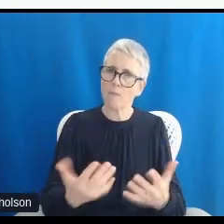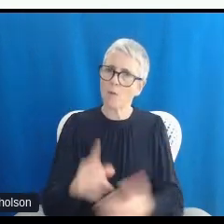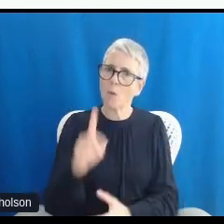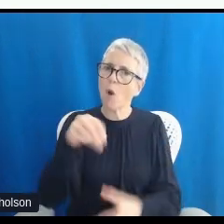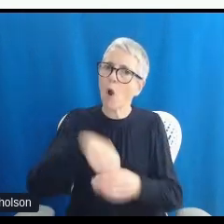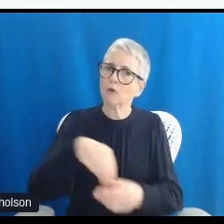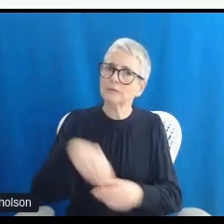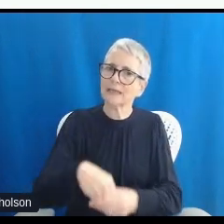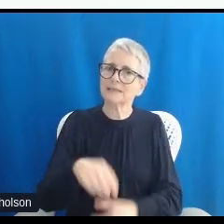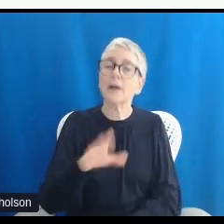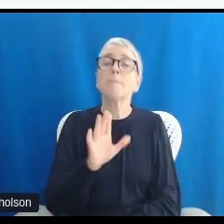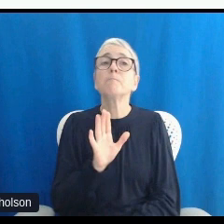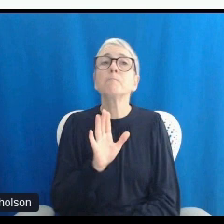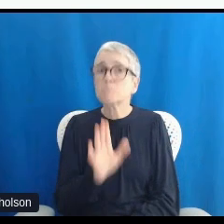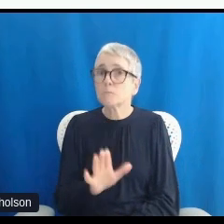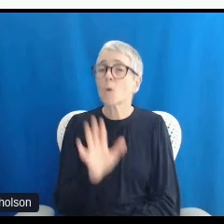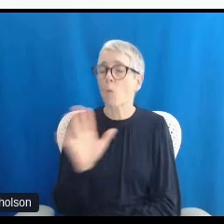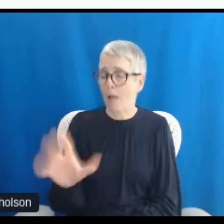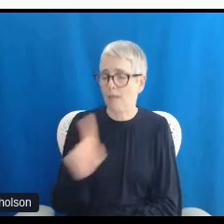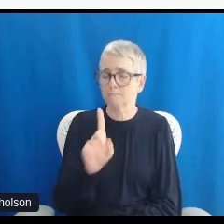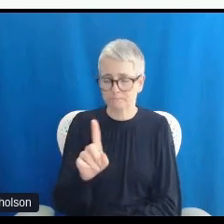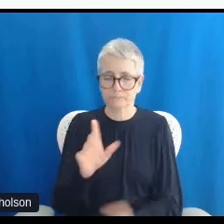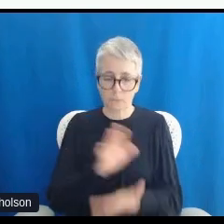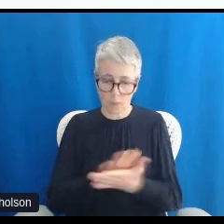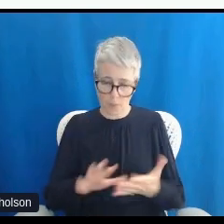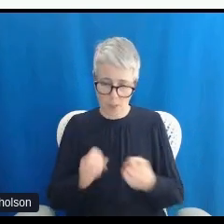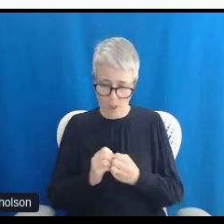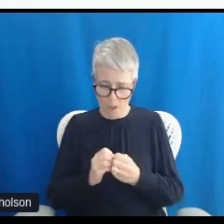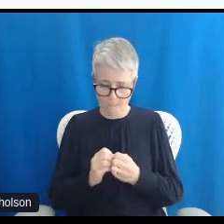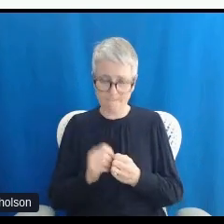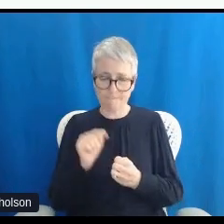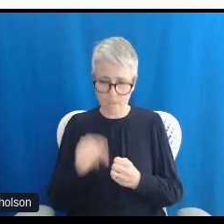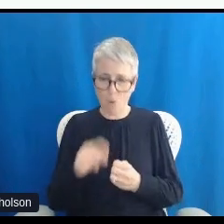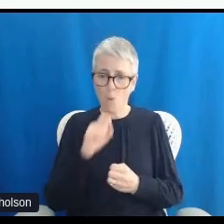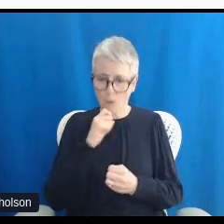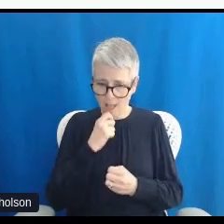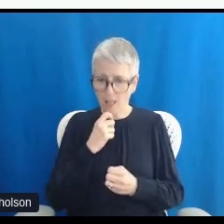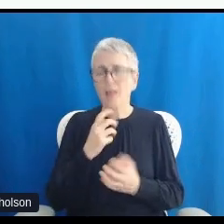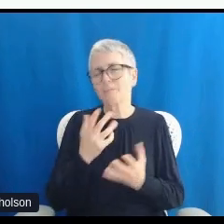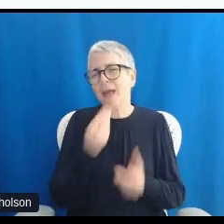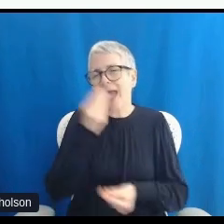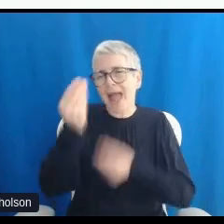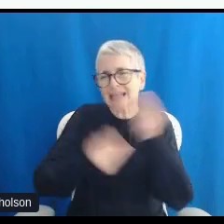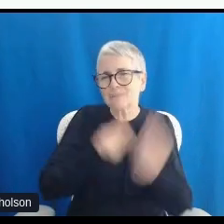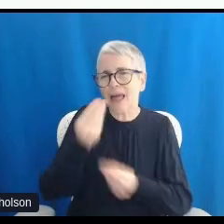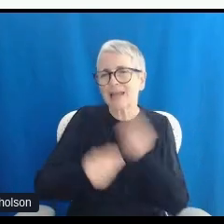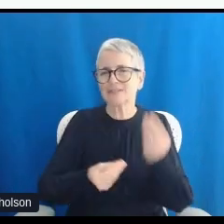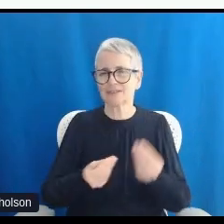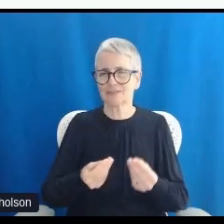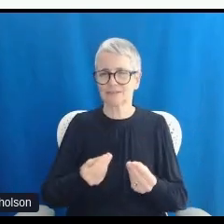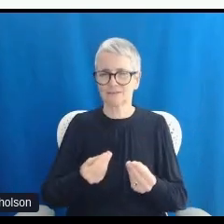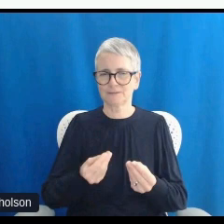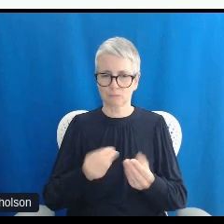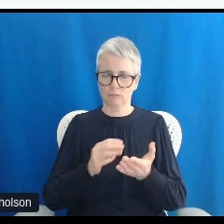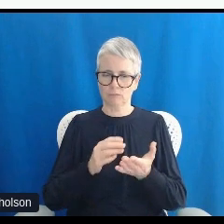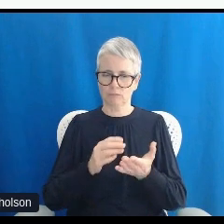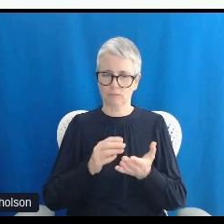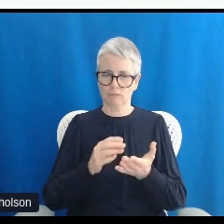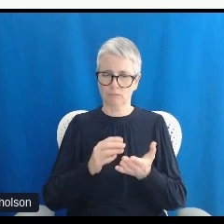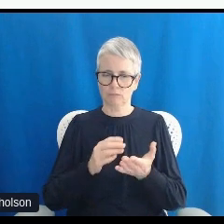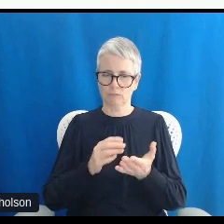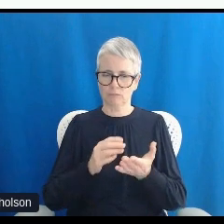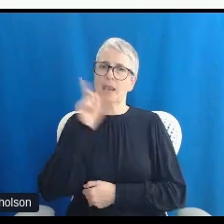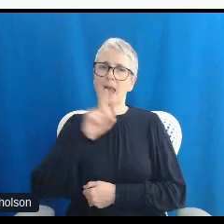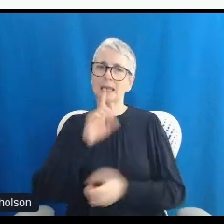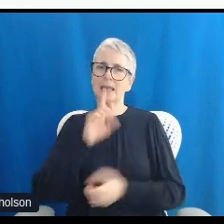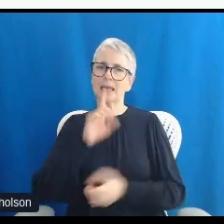is covering the journey. It gives a story of a journey of a lady with MS and to show some of the challenges that she